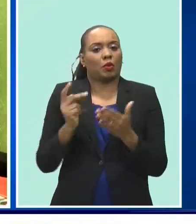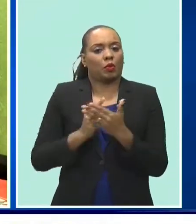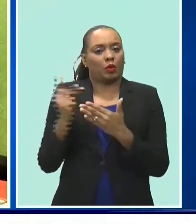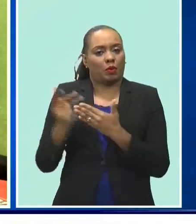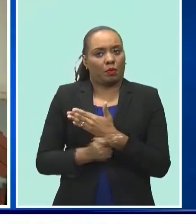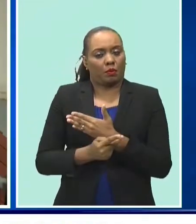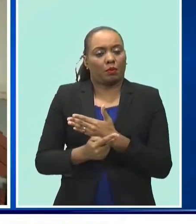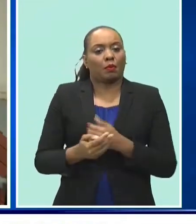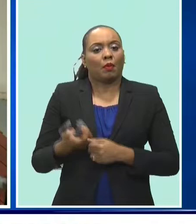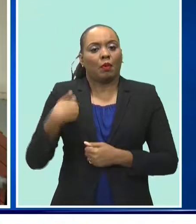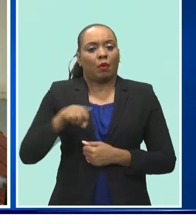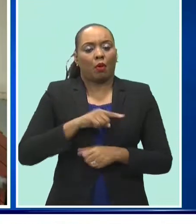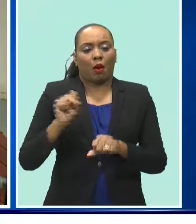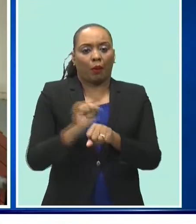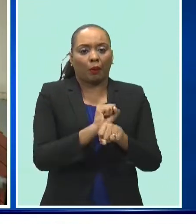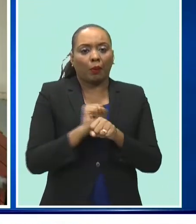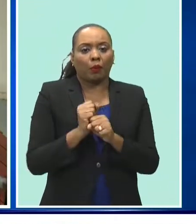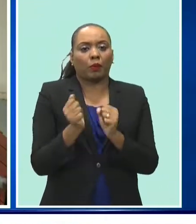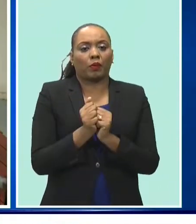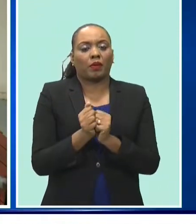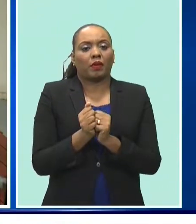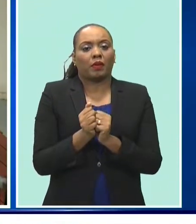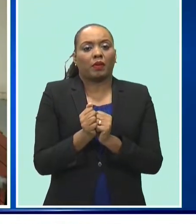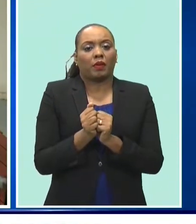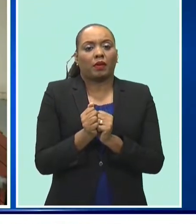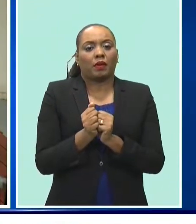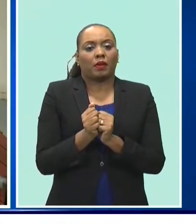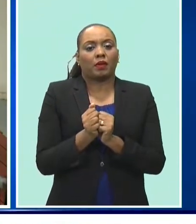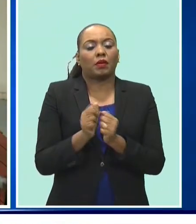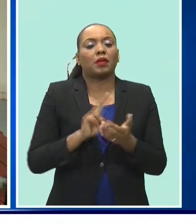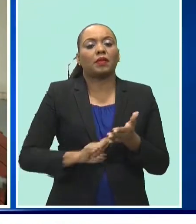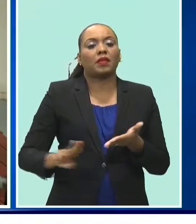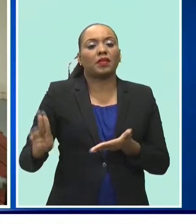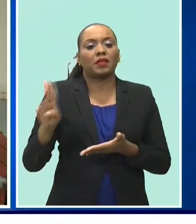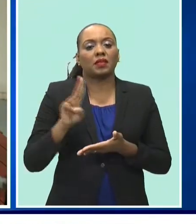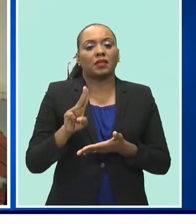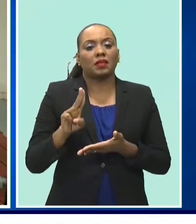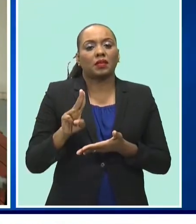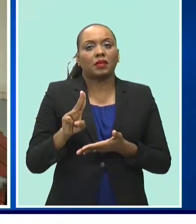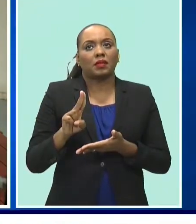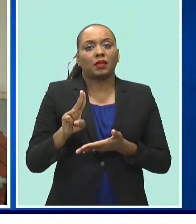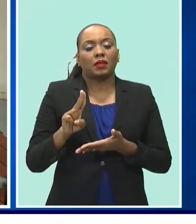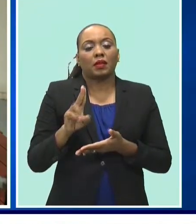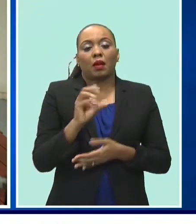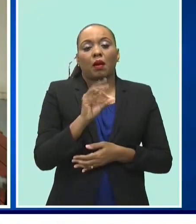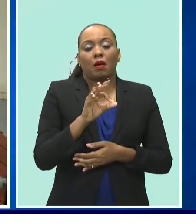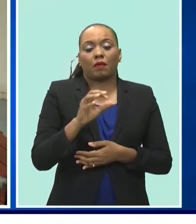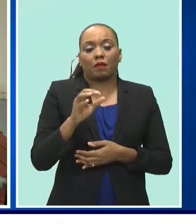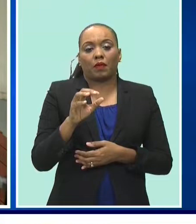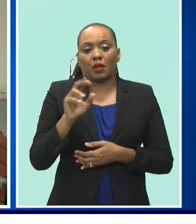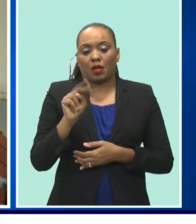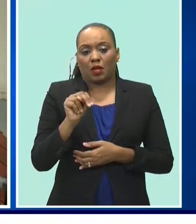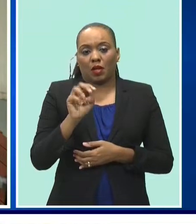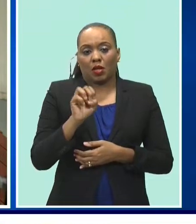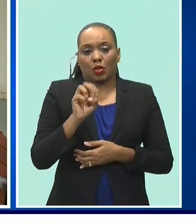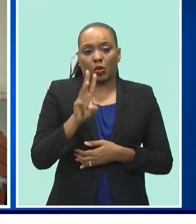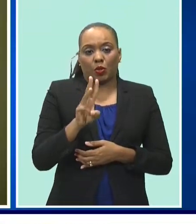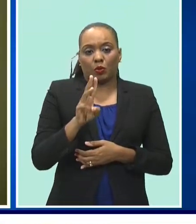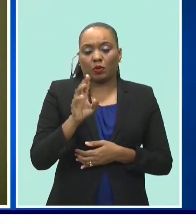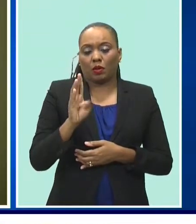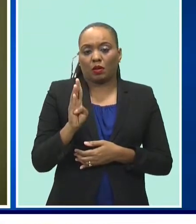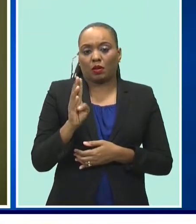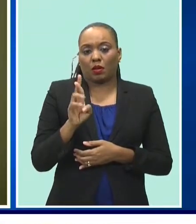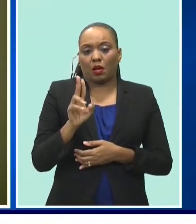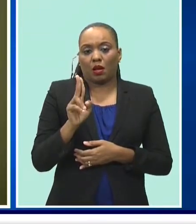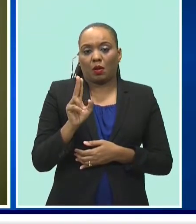now we are working with the University of New Brunswick. Yes. And we're looking, I think it's very good at this